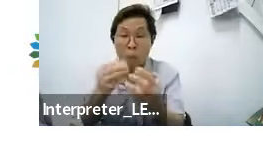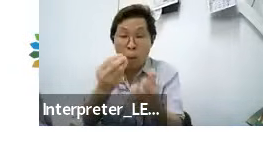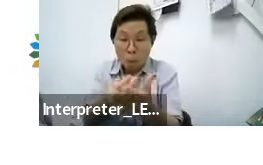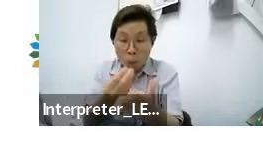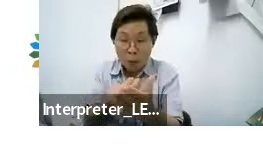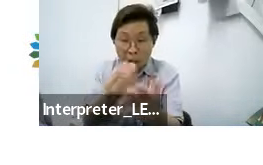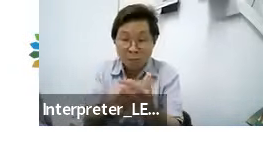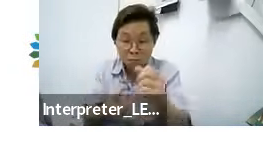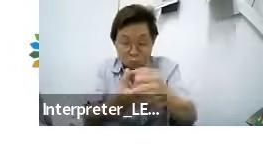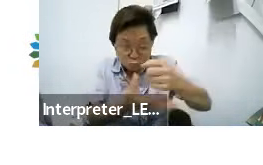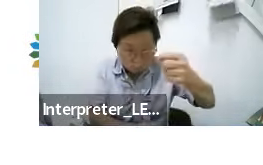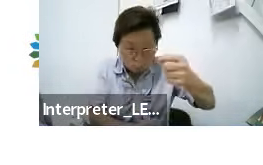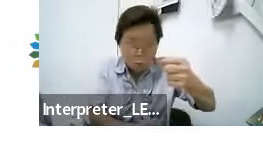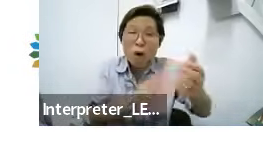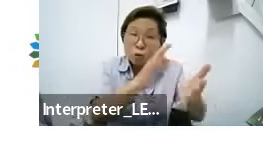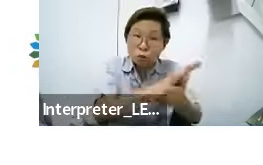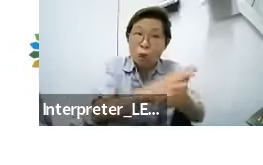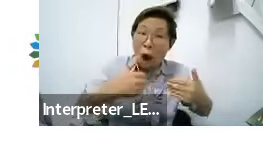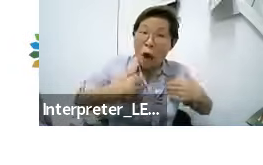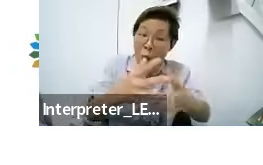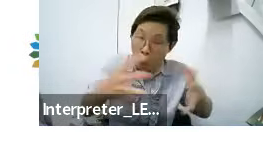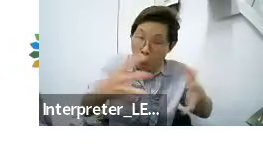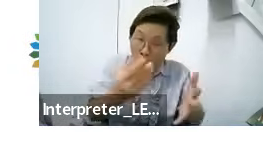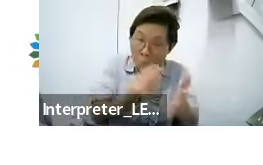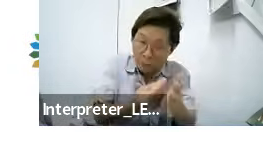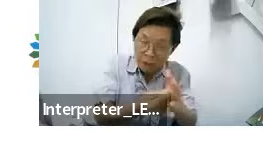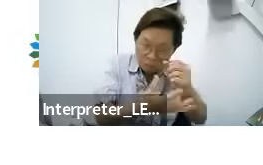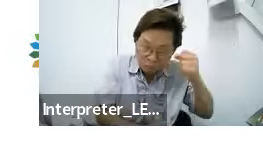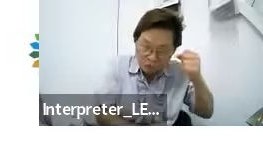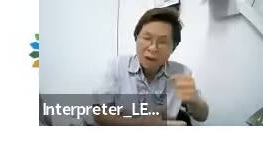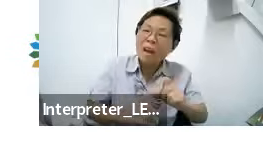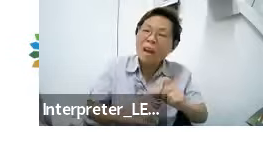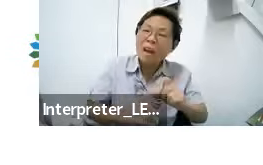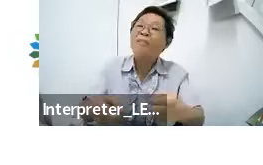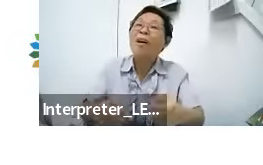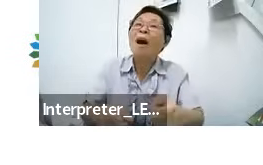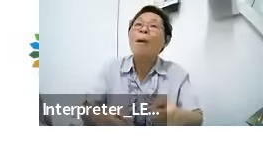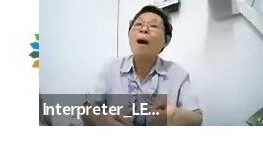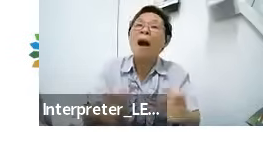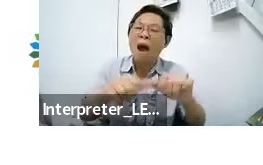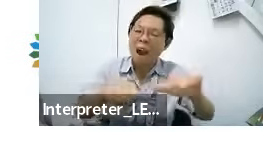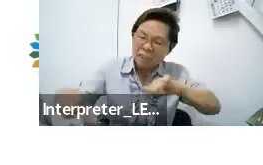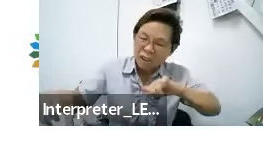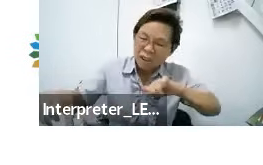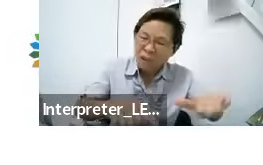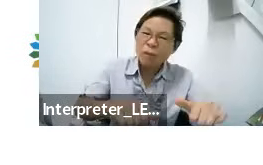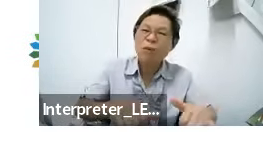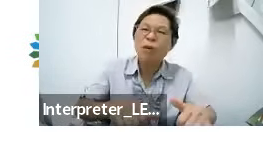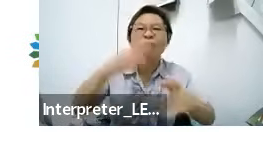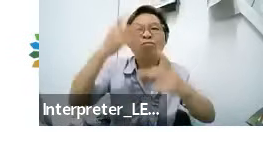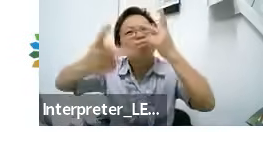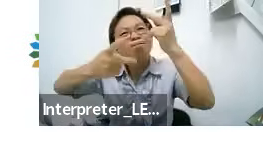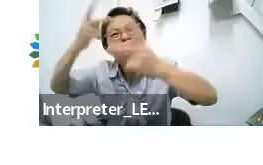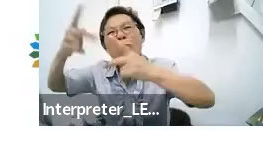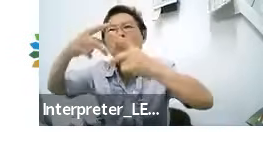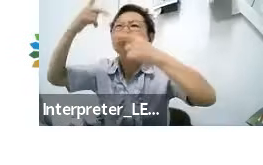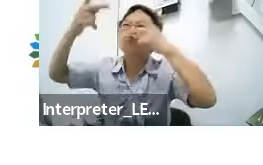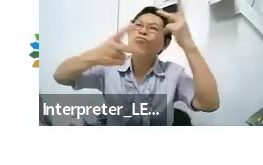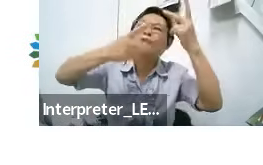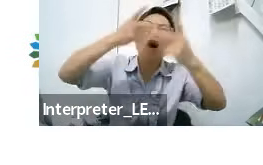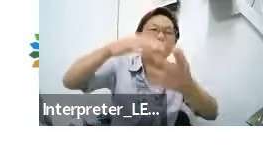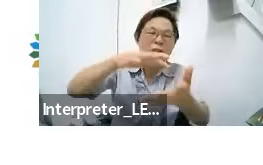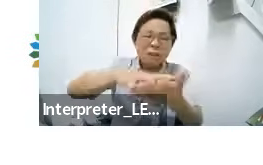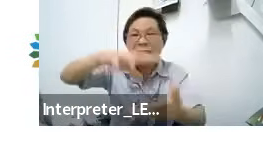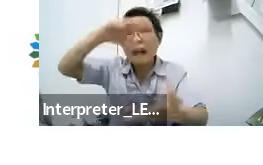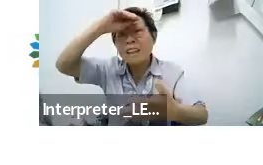may provide the hand-on activities or study tours to students to learn